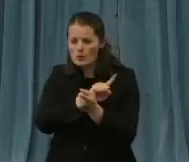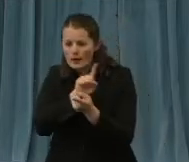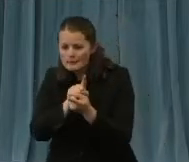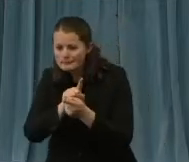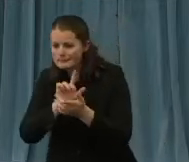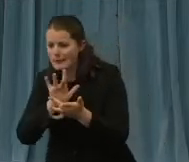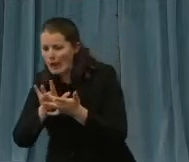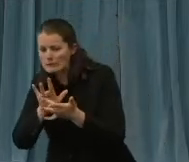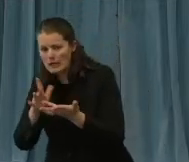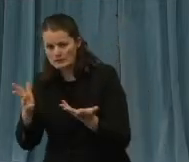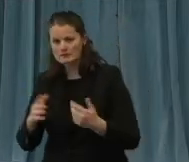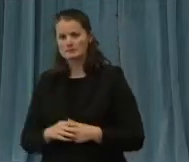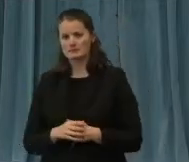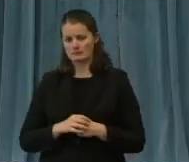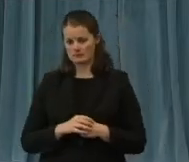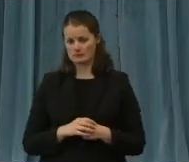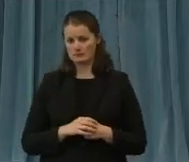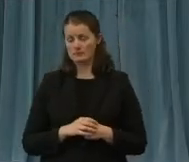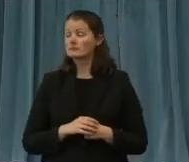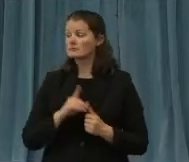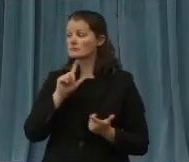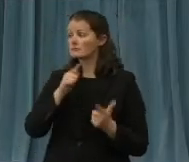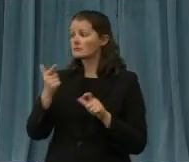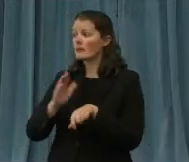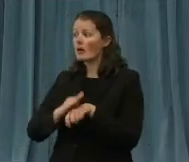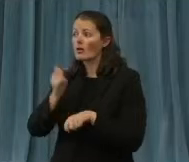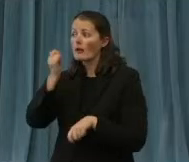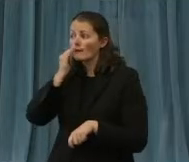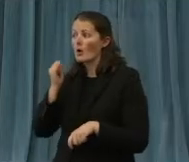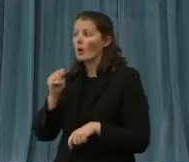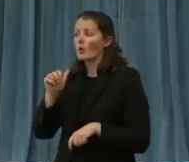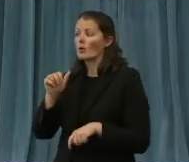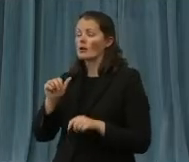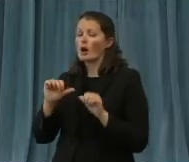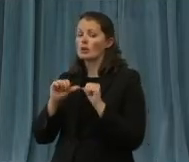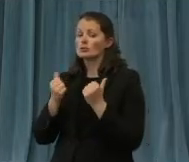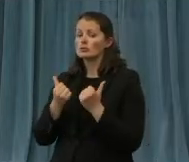Thank you, and we'll go back to the phone lines. We're going to try Michelle Price from the Associated Press again.